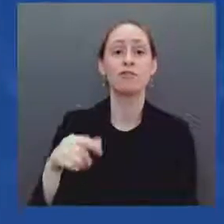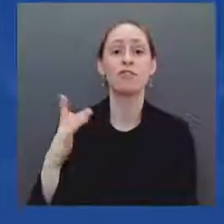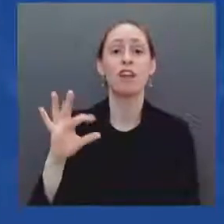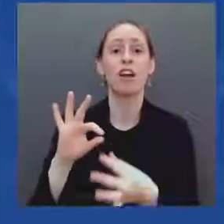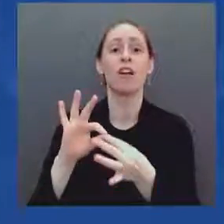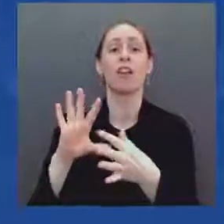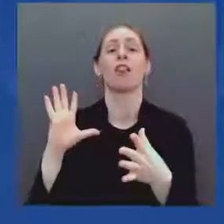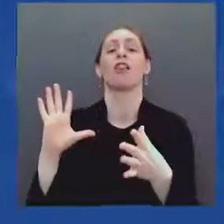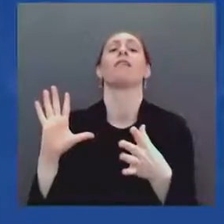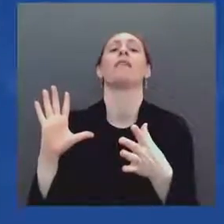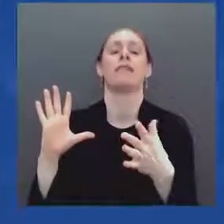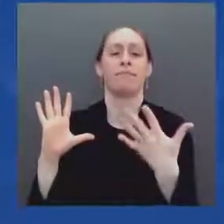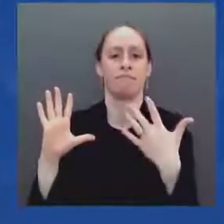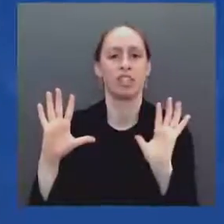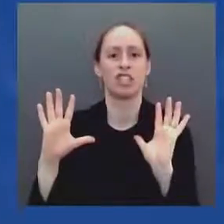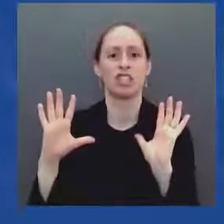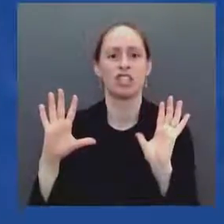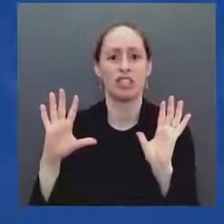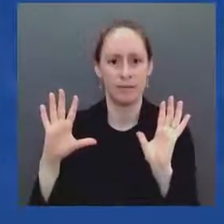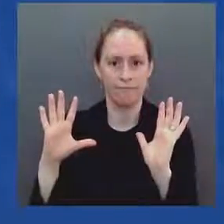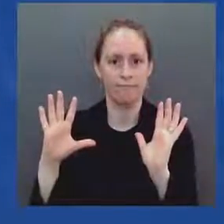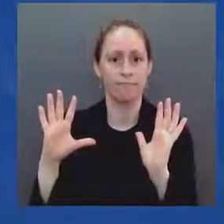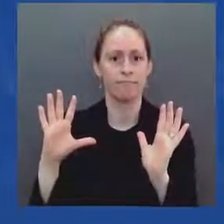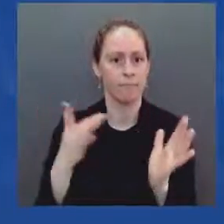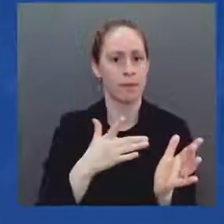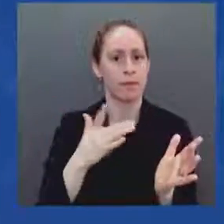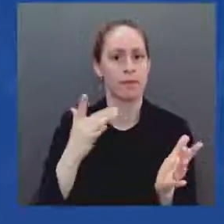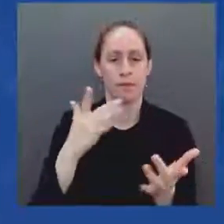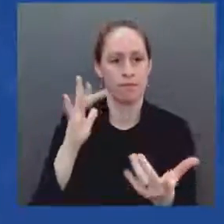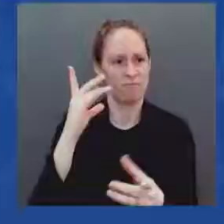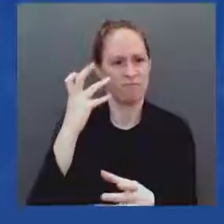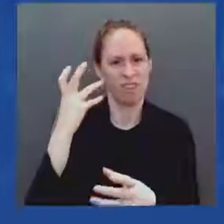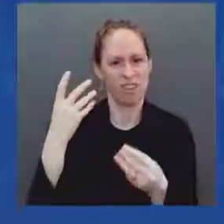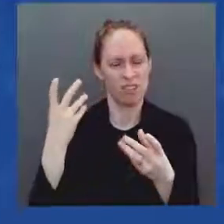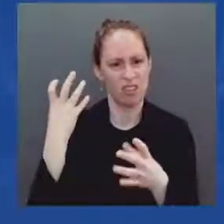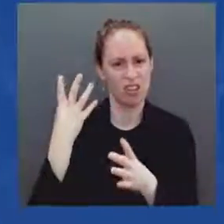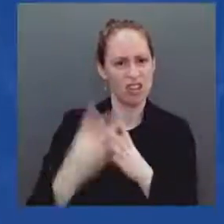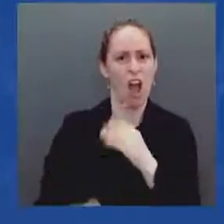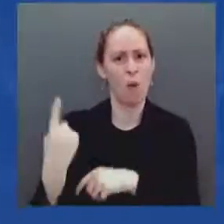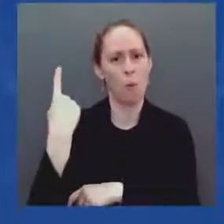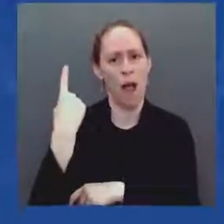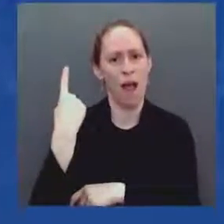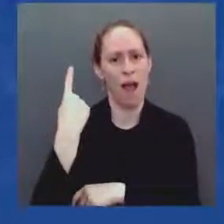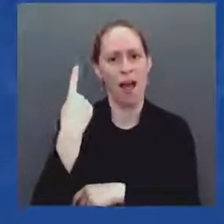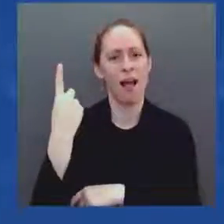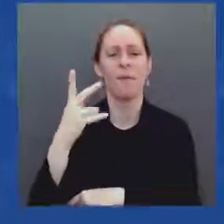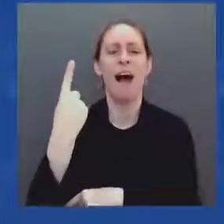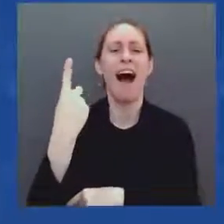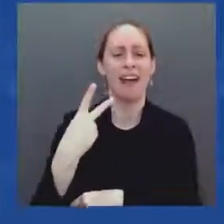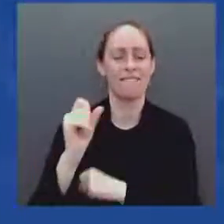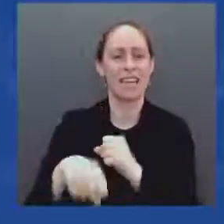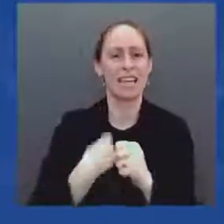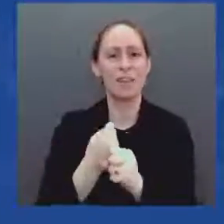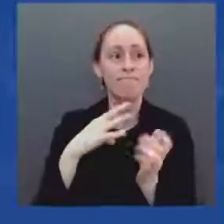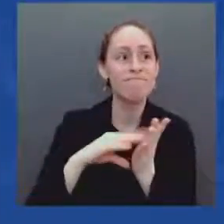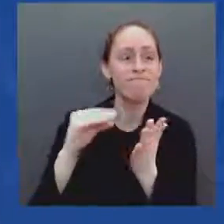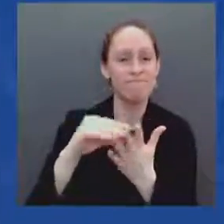focus. And I think that keeping schools open is a big part